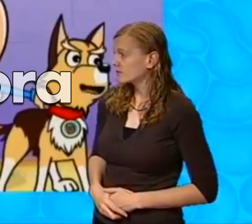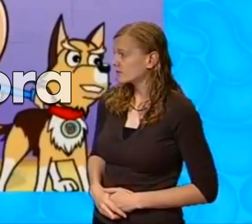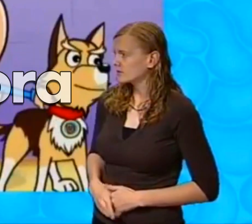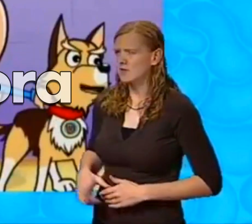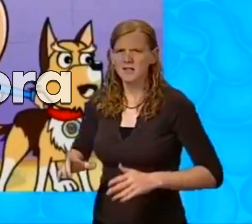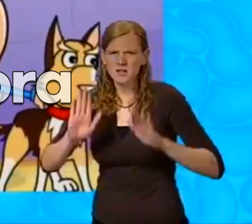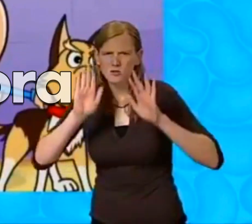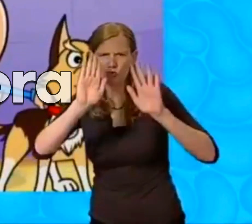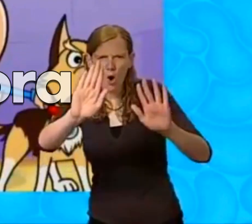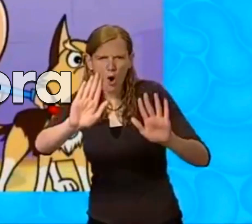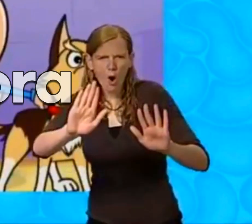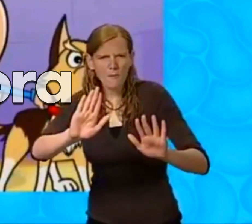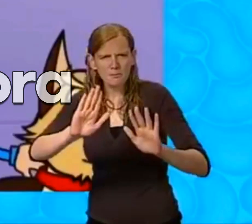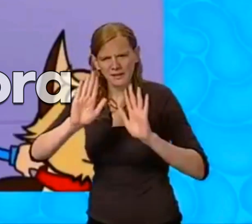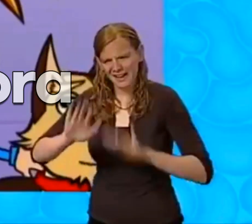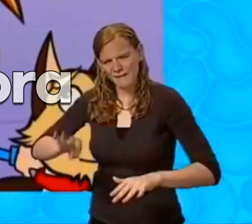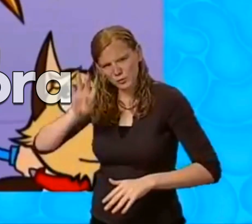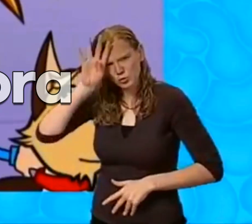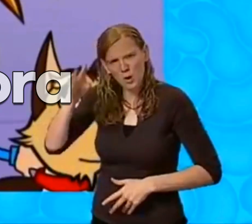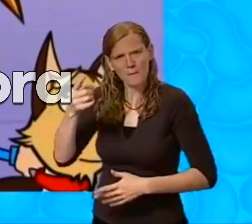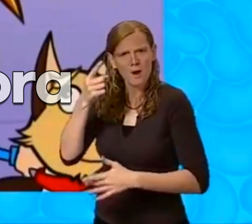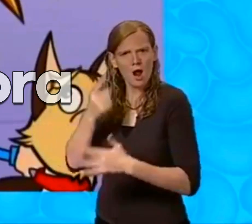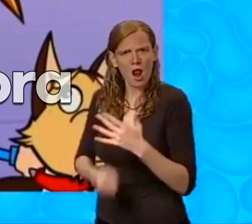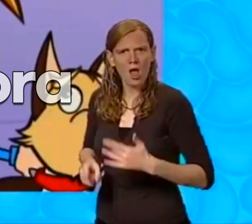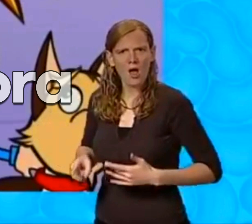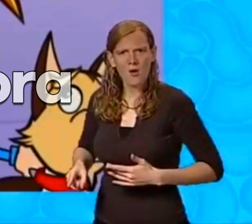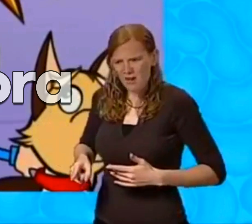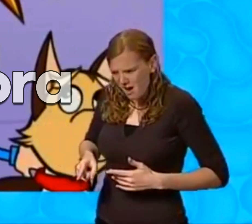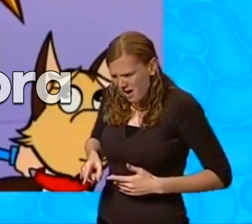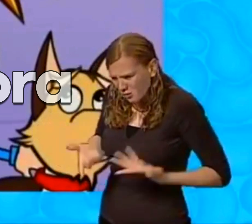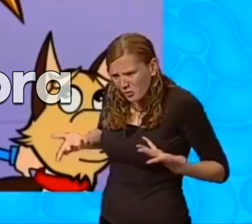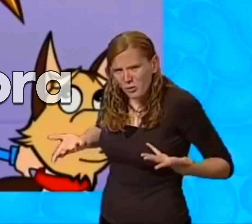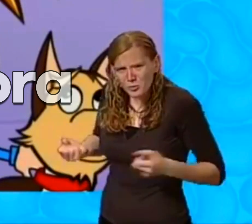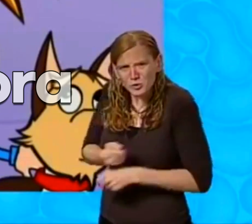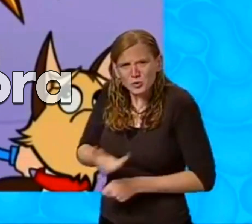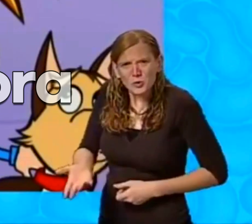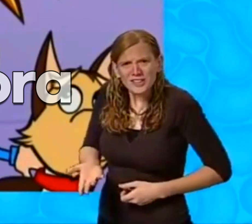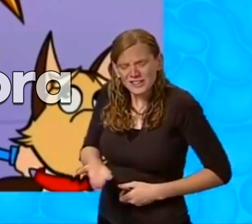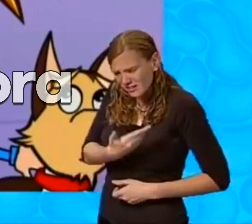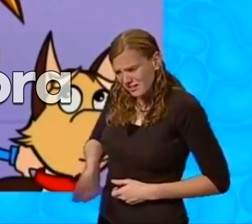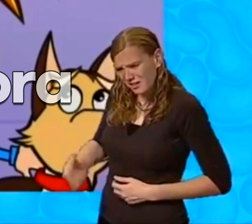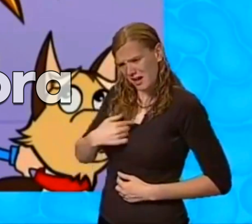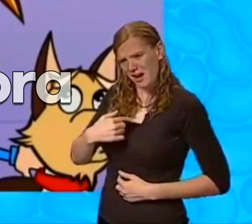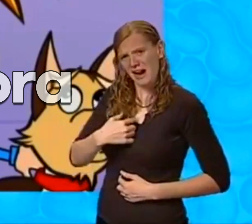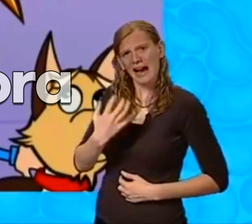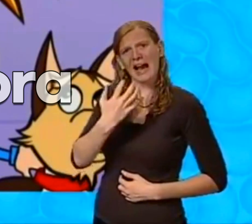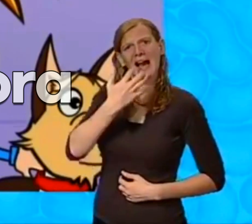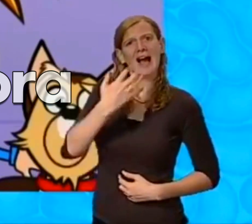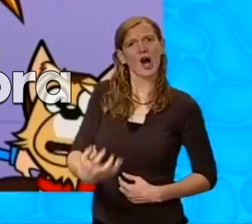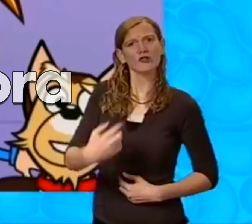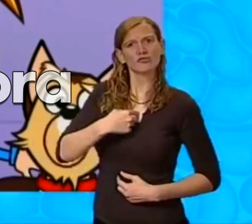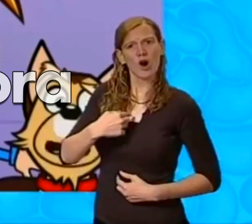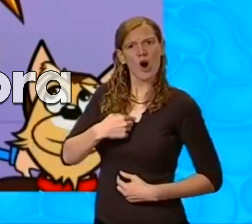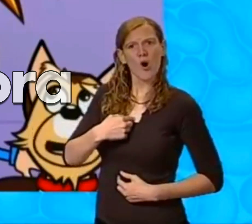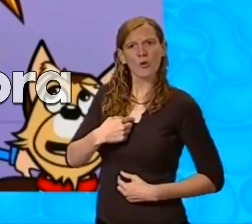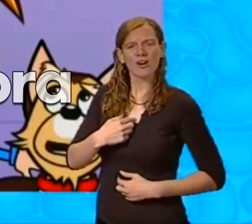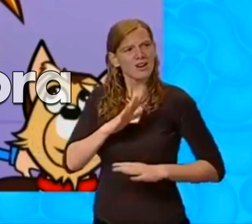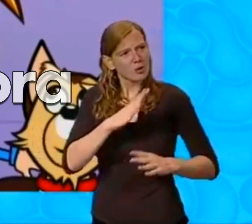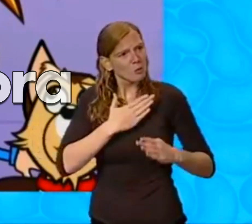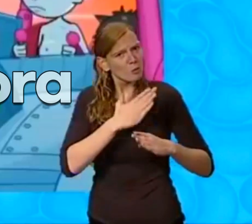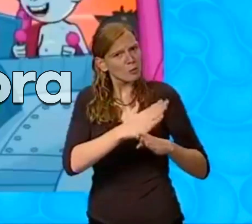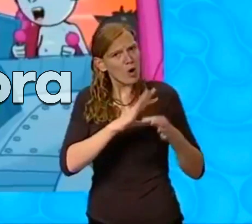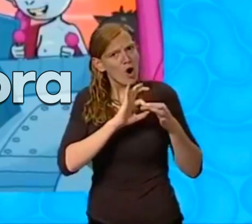Leave my Tommy alone, Pluto. Daniel, what are you doing? I'm a brave superhero. Work with